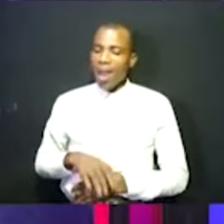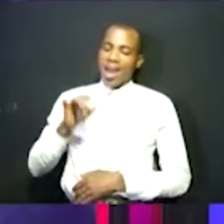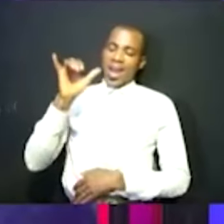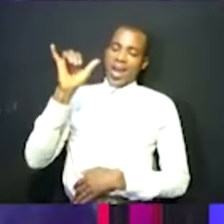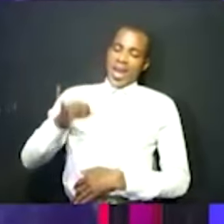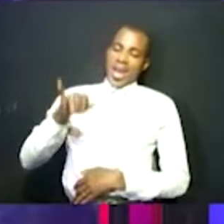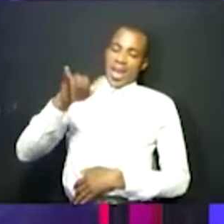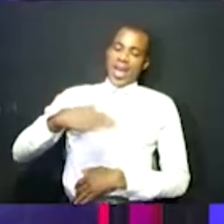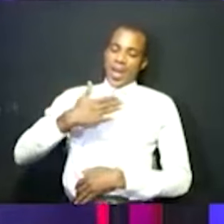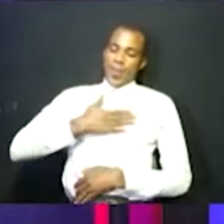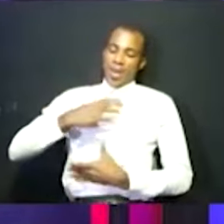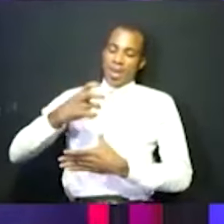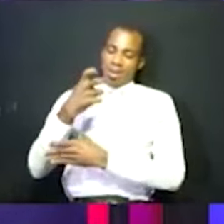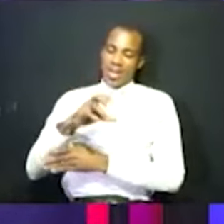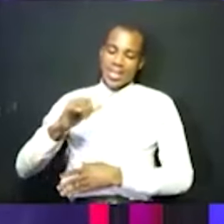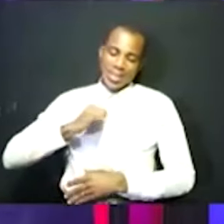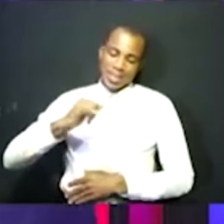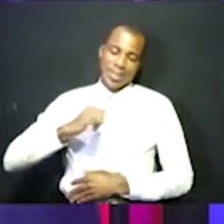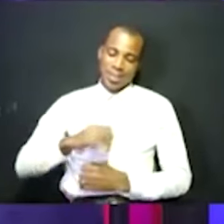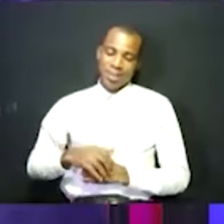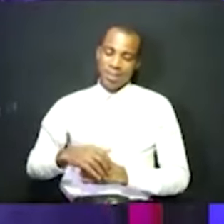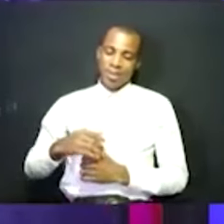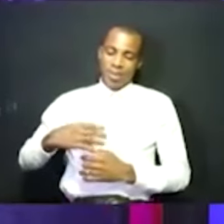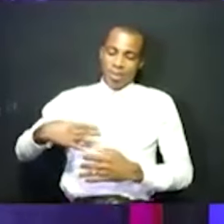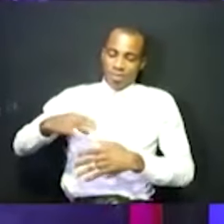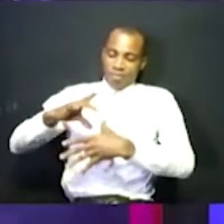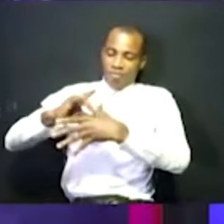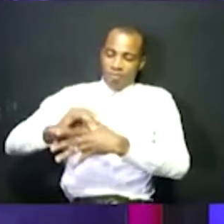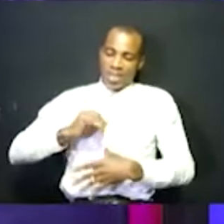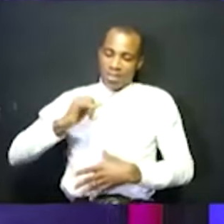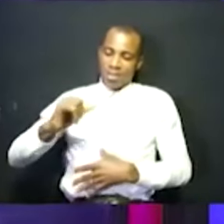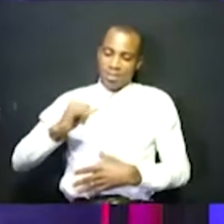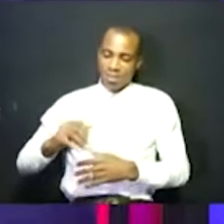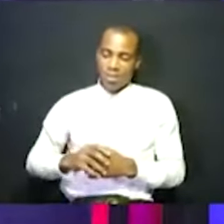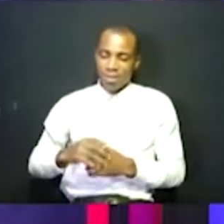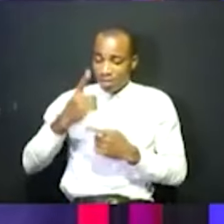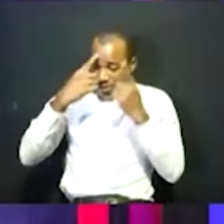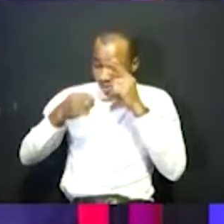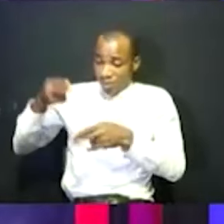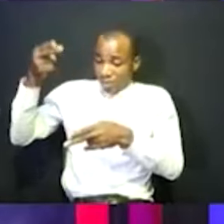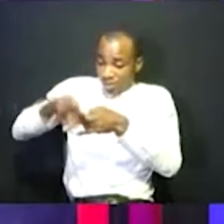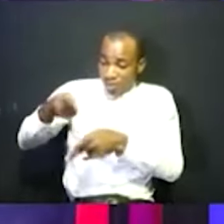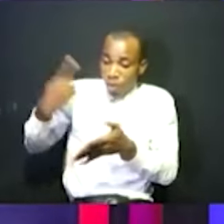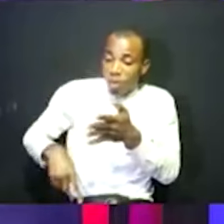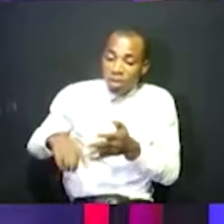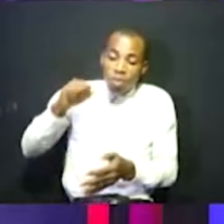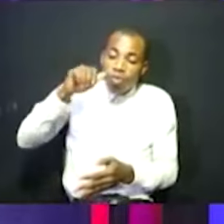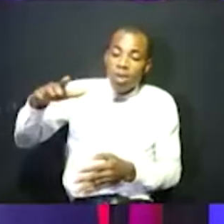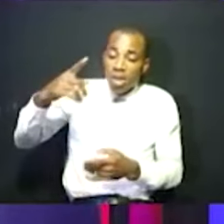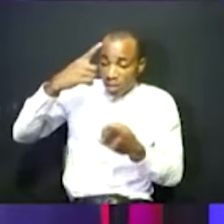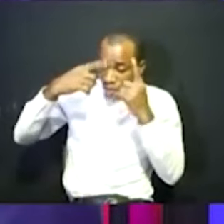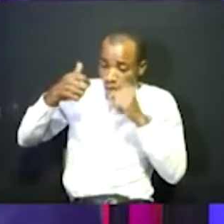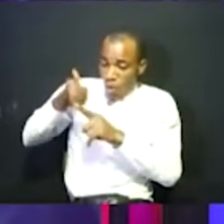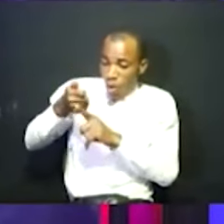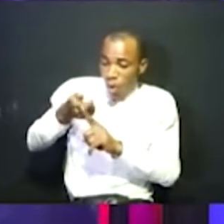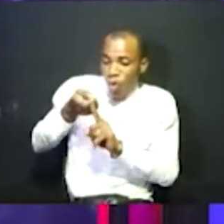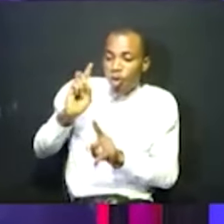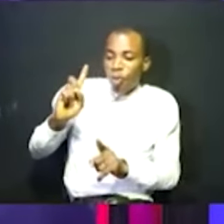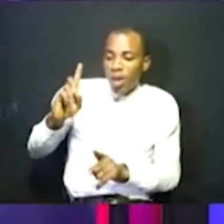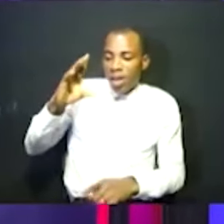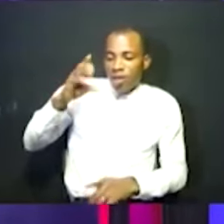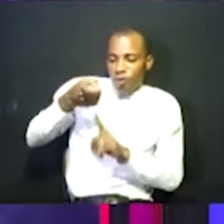my bone and flesh of my flesh. She shall be called woman, for she was taken out of man." Na onipa no ka sɛ,